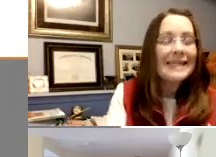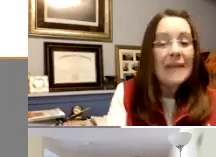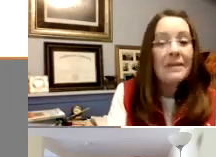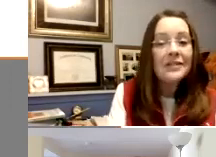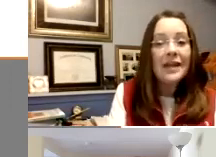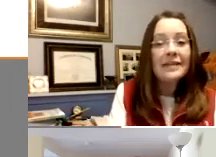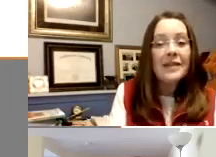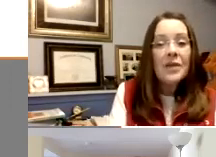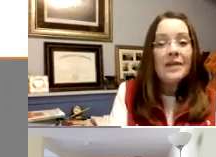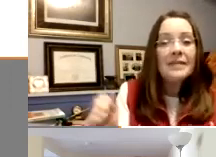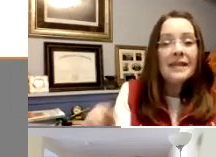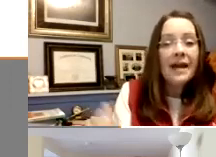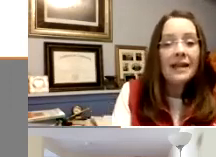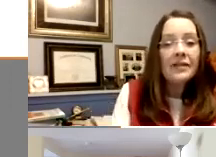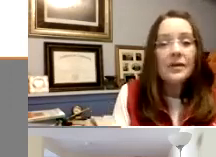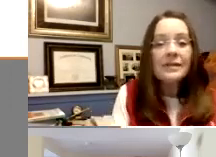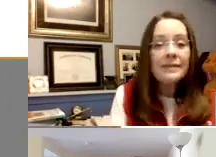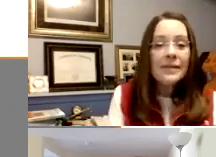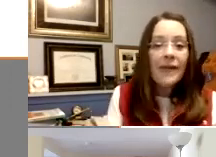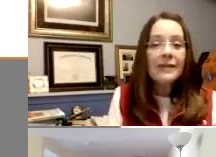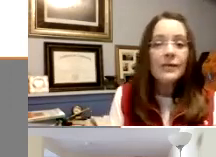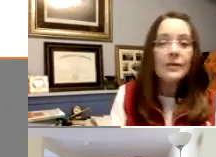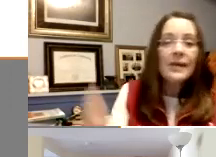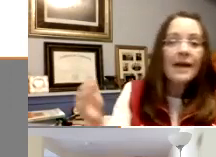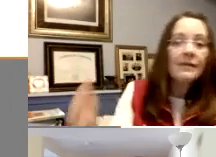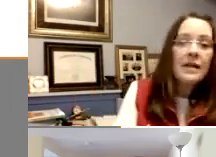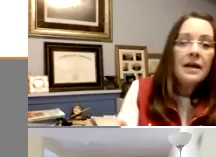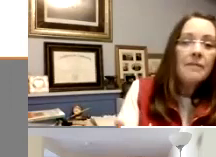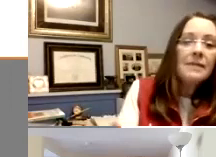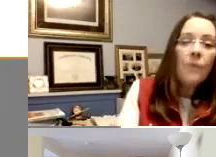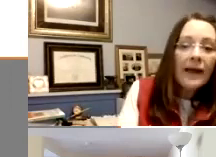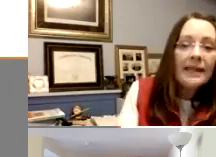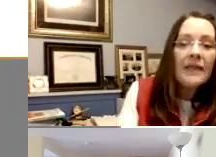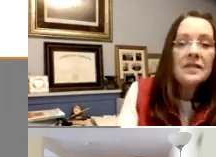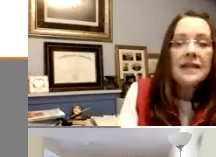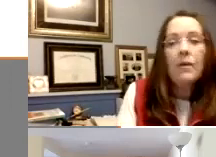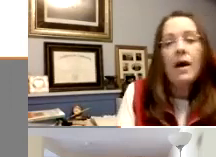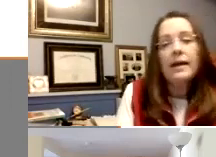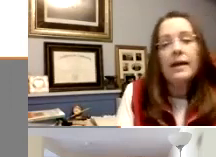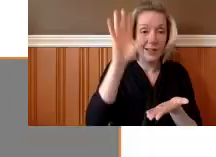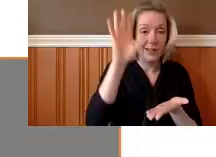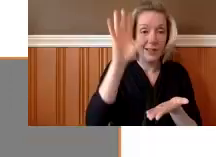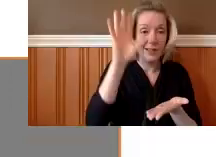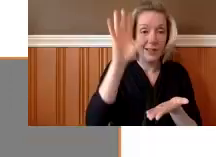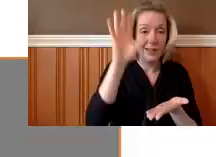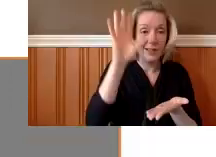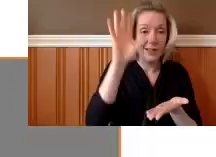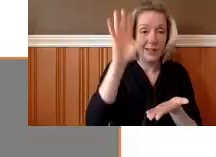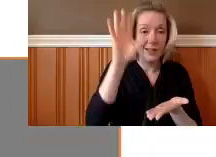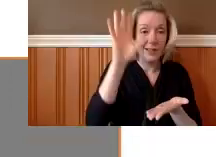it demonstrates. We have somebody knocking on the door, somebody rattling the door. We have people walking down the sidewalk, and all of the